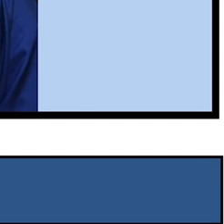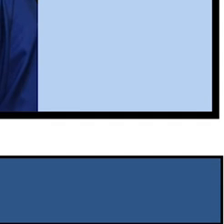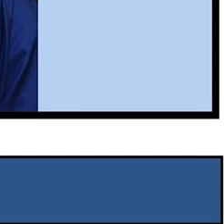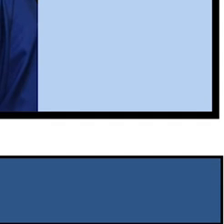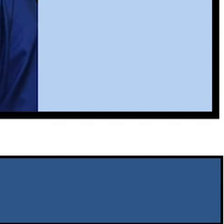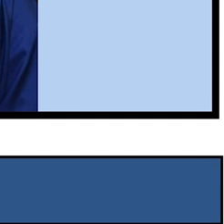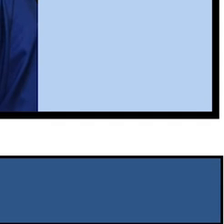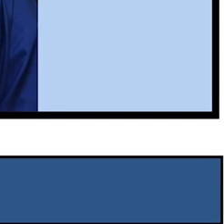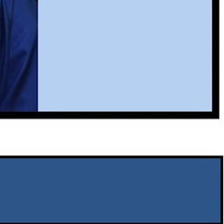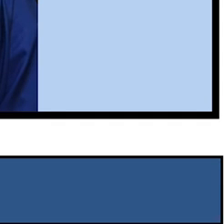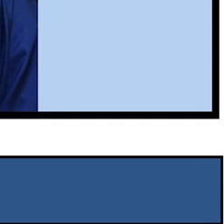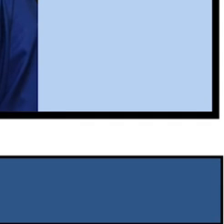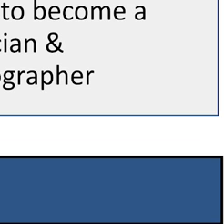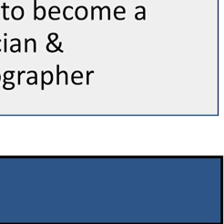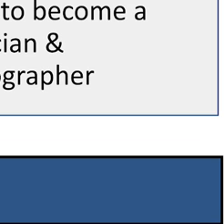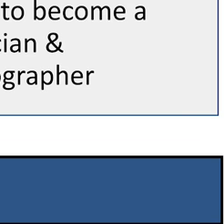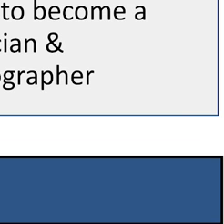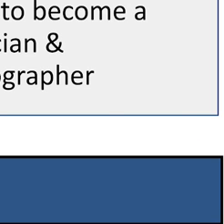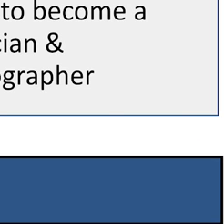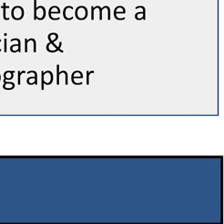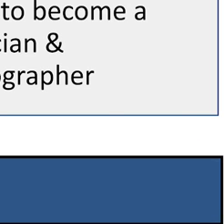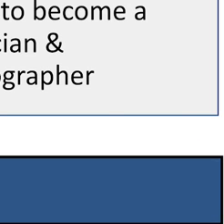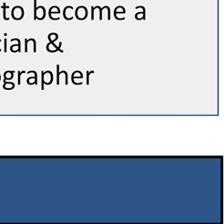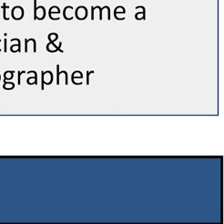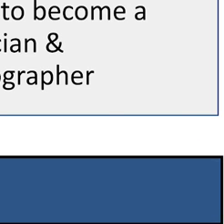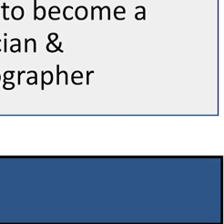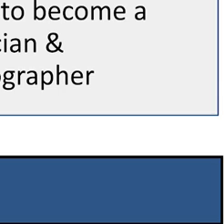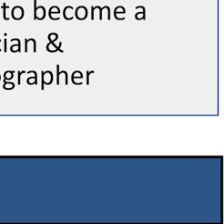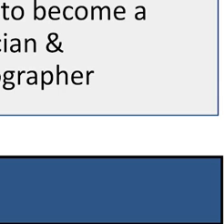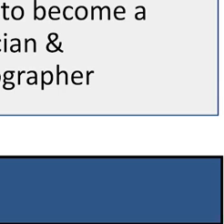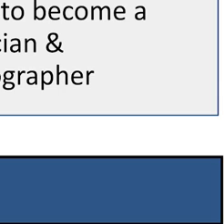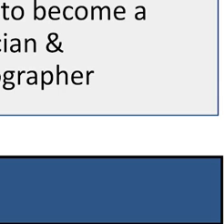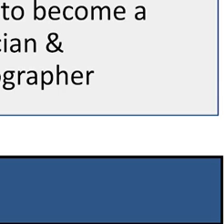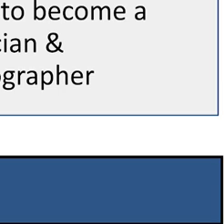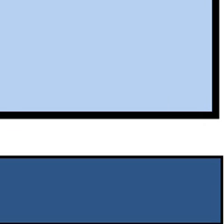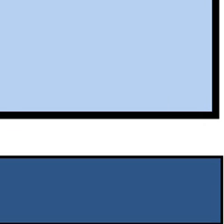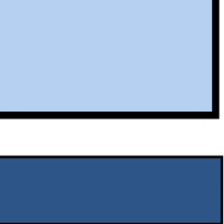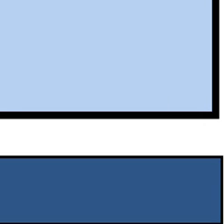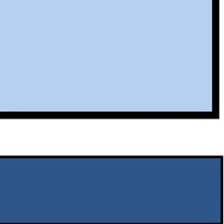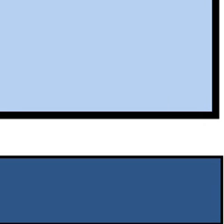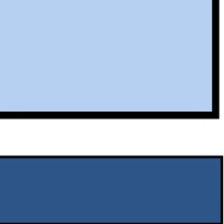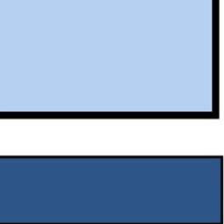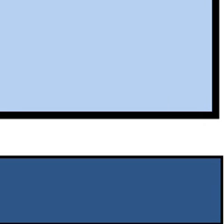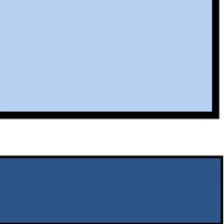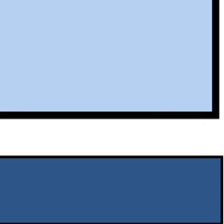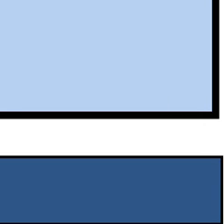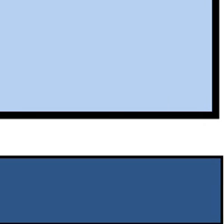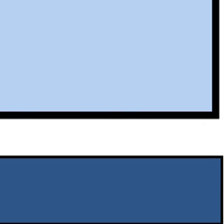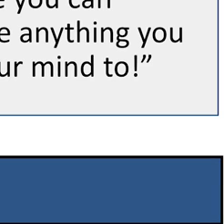D. Foote Jr. Harley Joe Pyra. Nathan